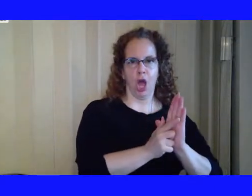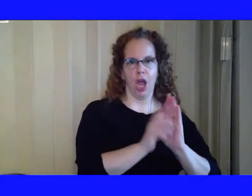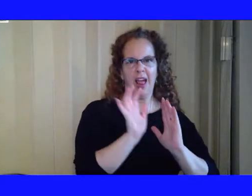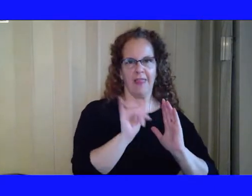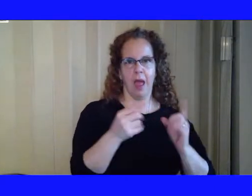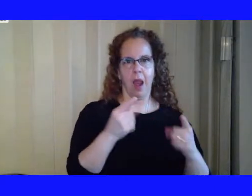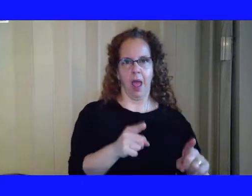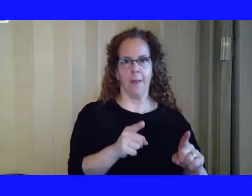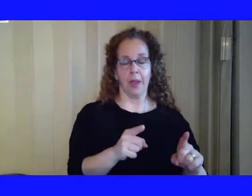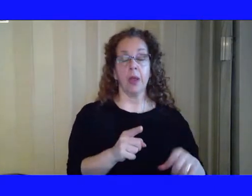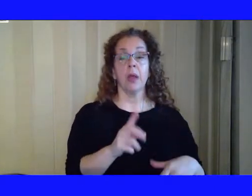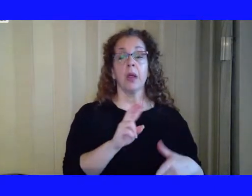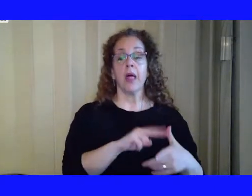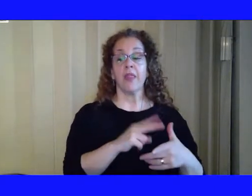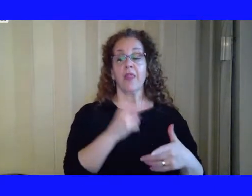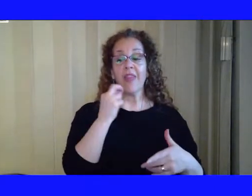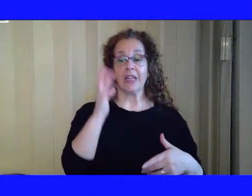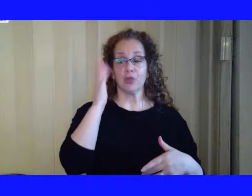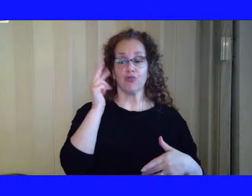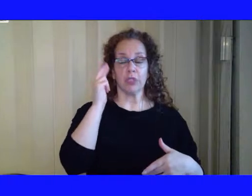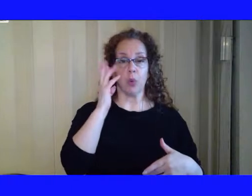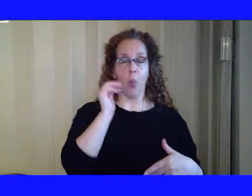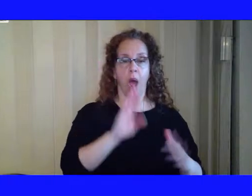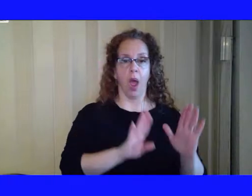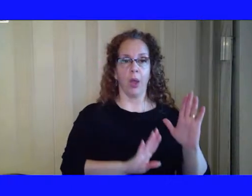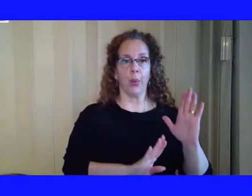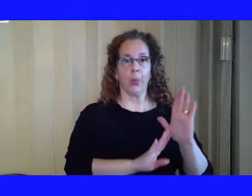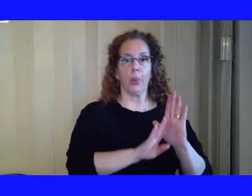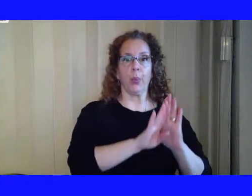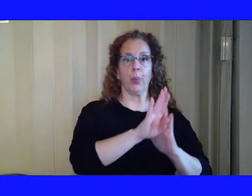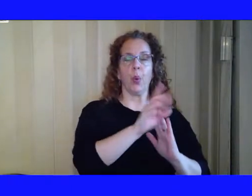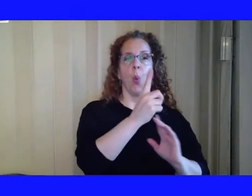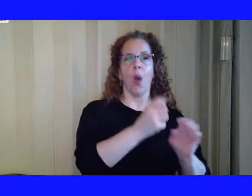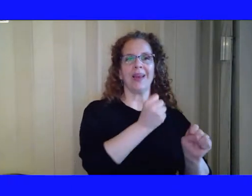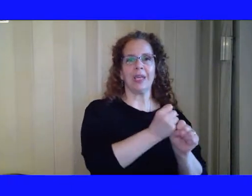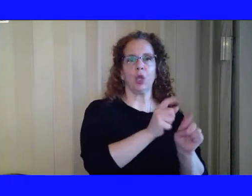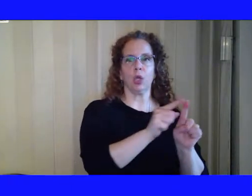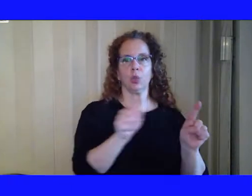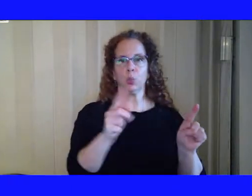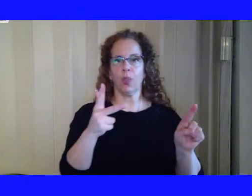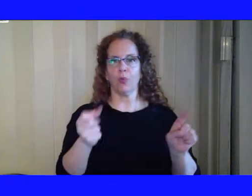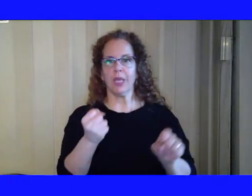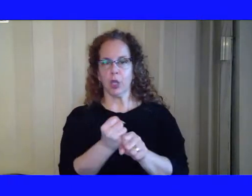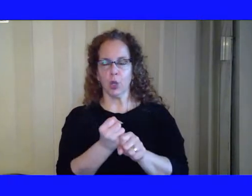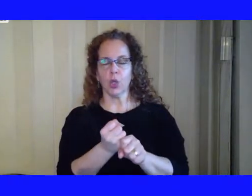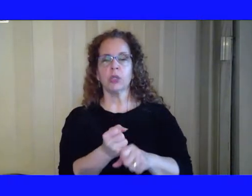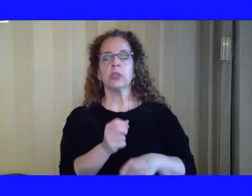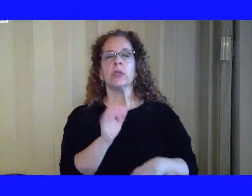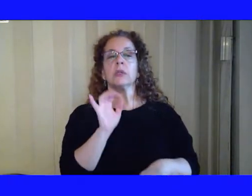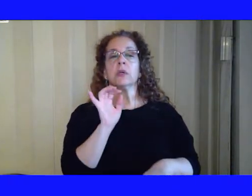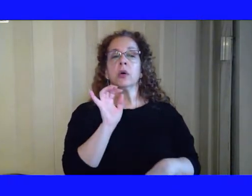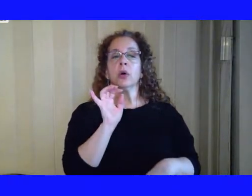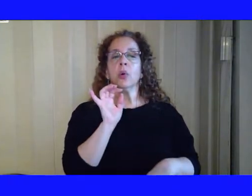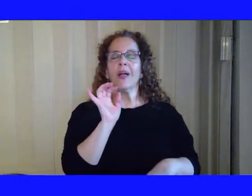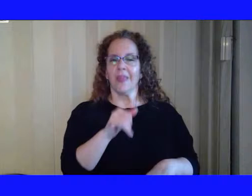race, retaliation, national origin, and disability. Next slide,